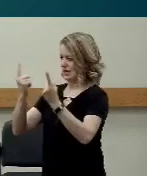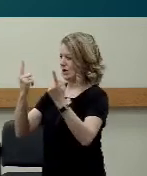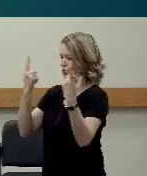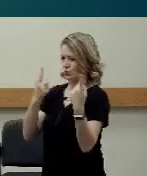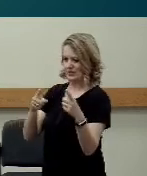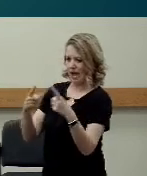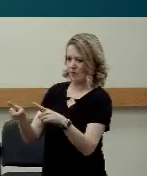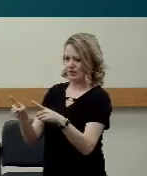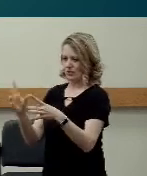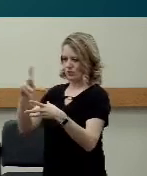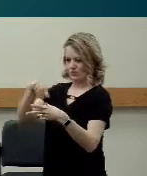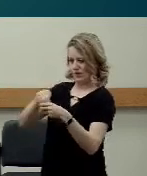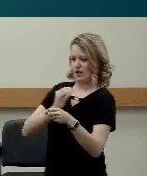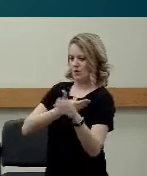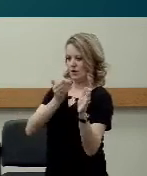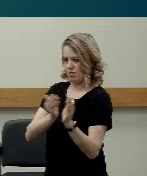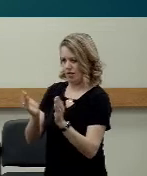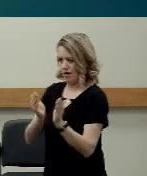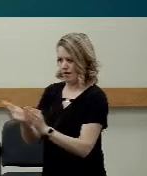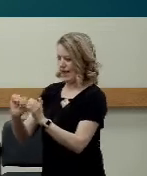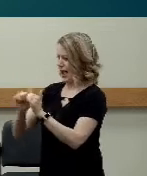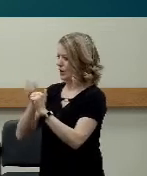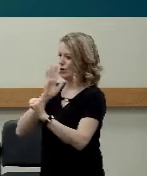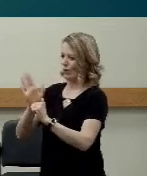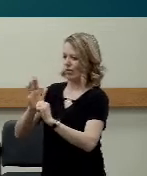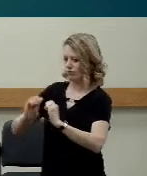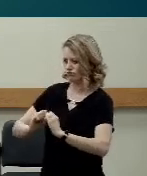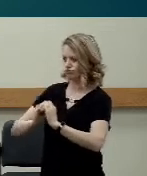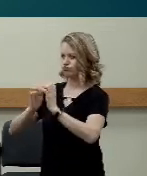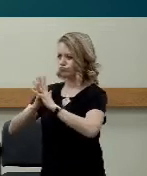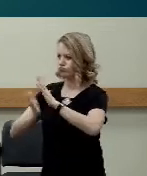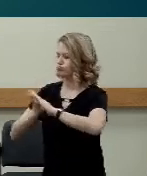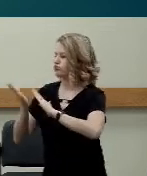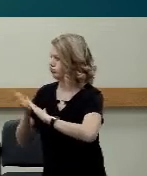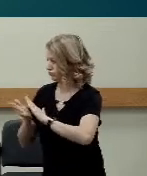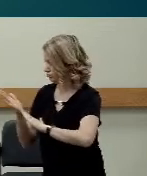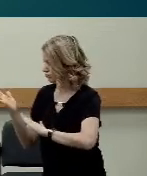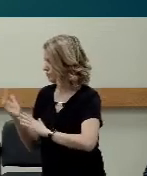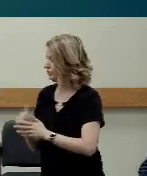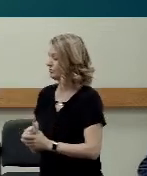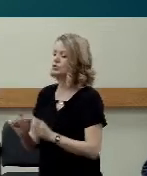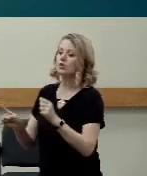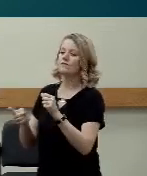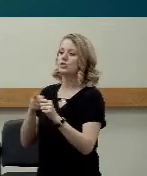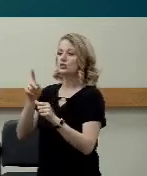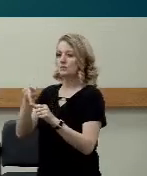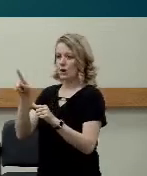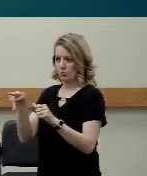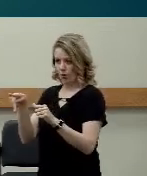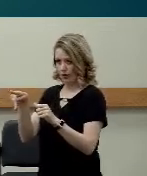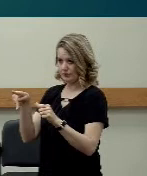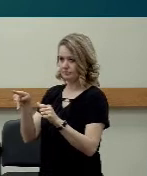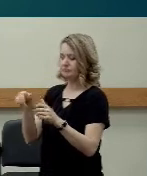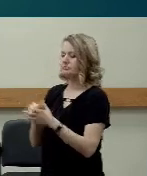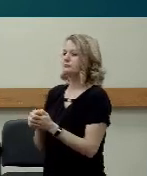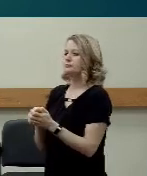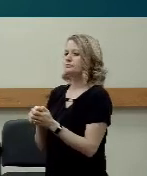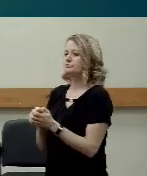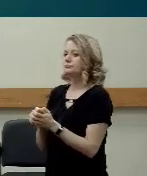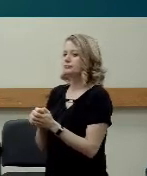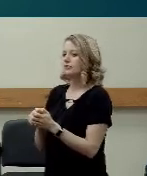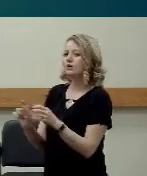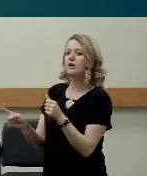into this plan and how we plan to execute it. So we'll start with the PowerPoint right now.